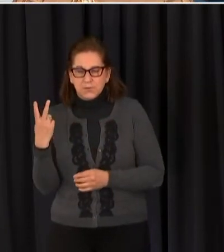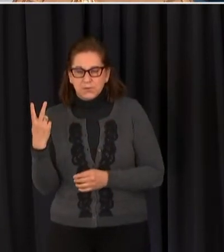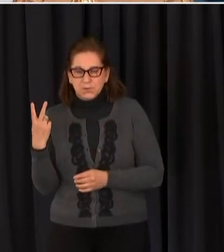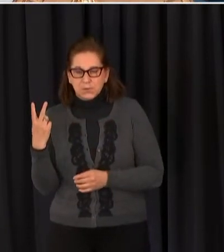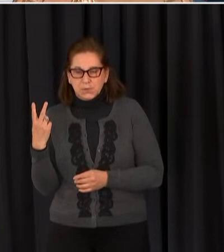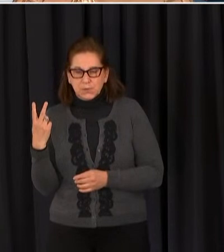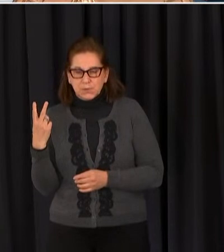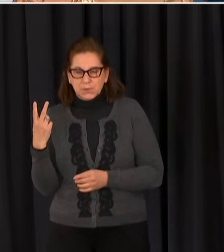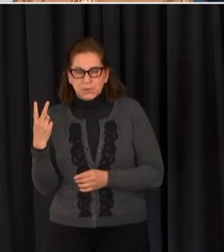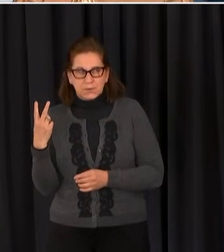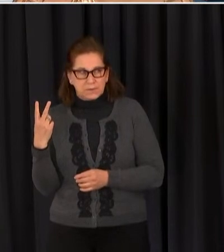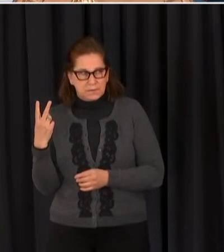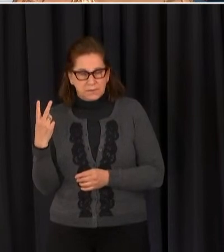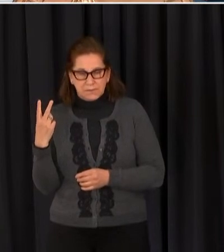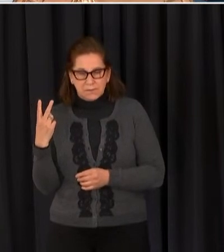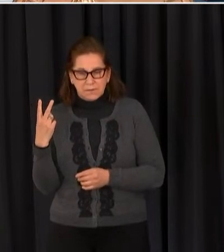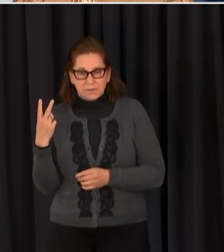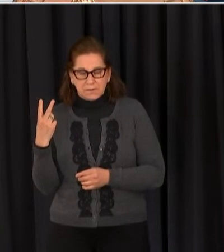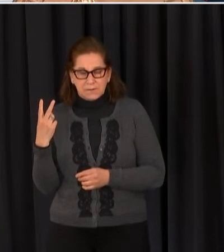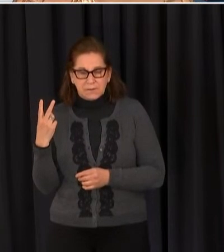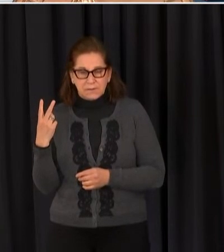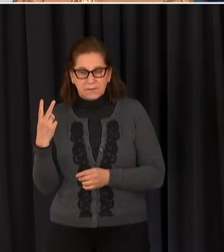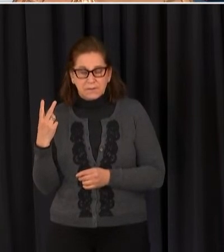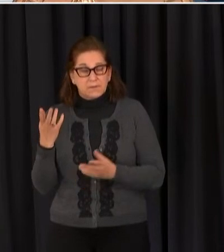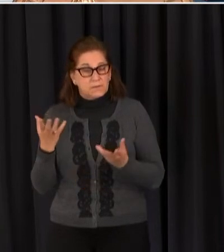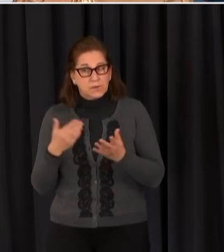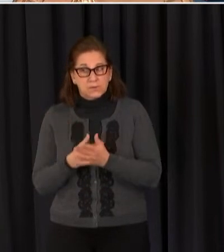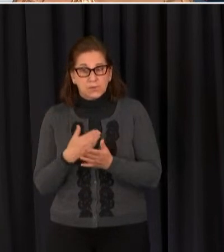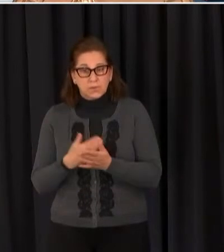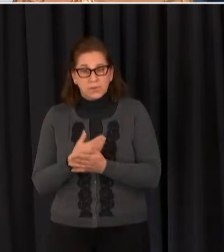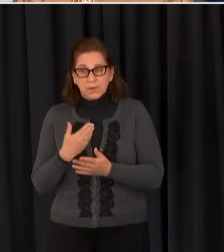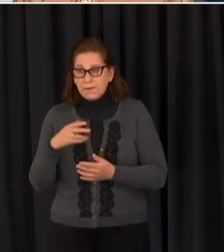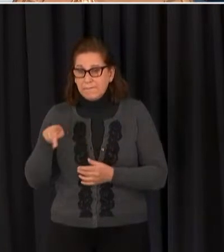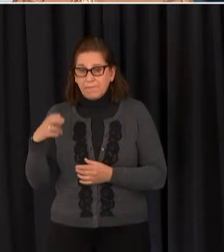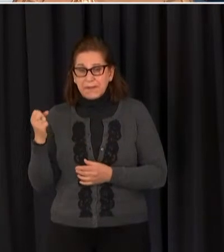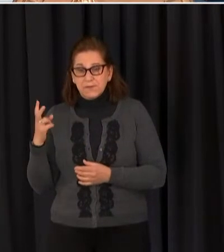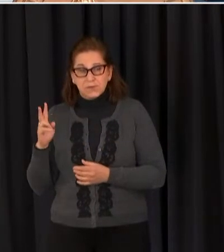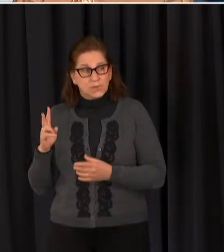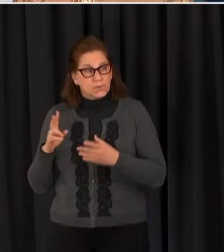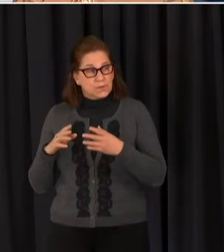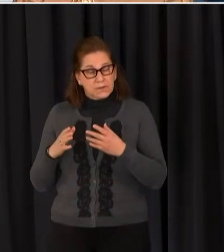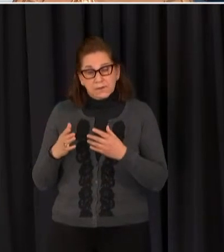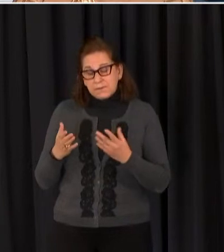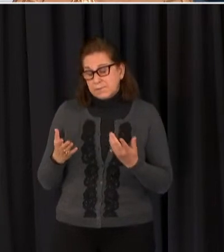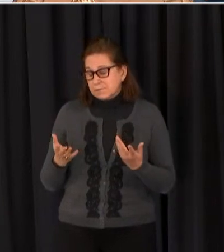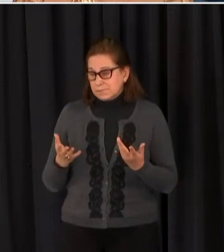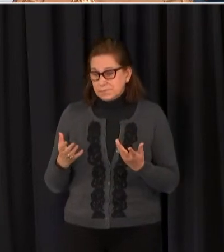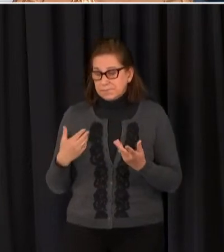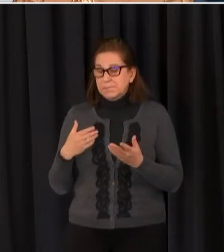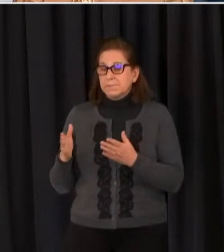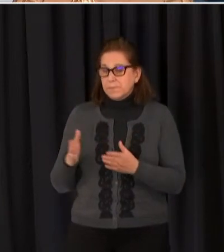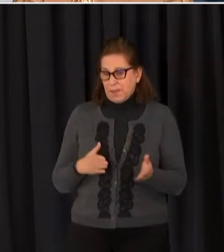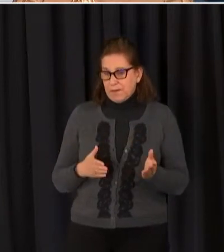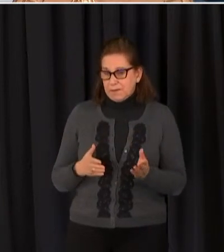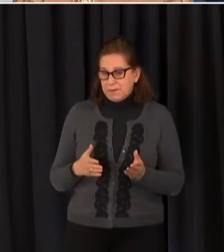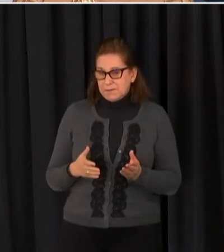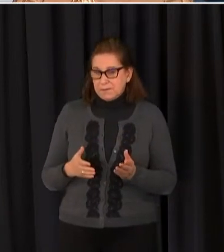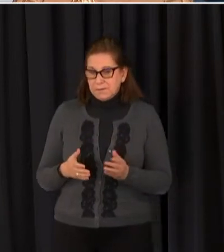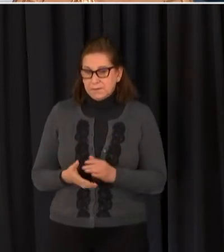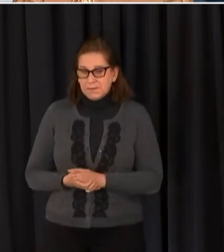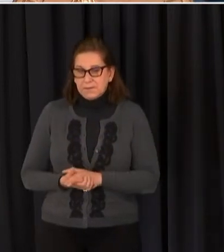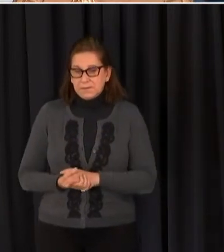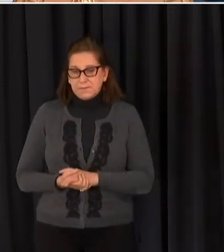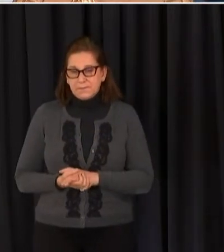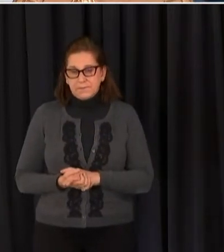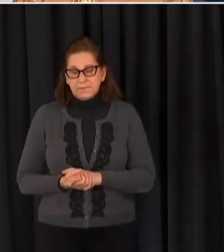So now let's talk about what is new and what I will plan to issue in a mayor's order.